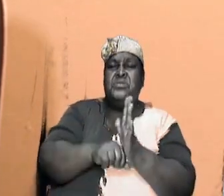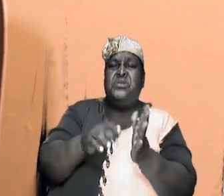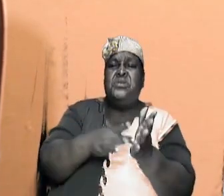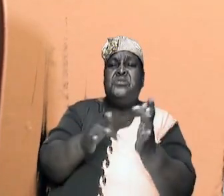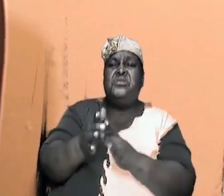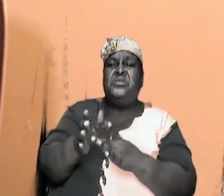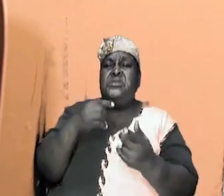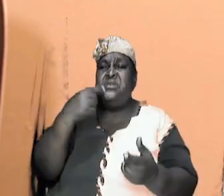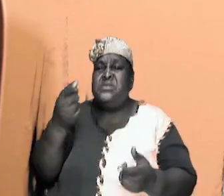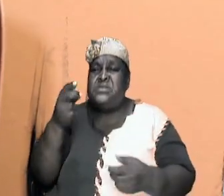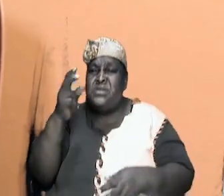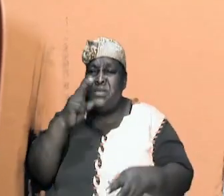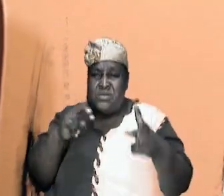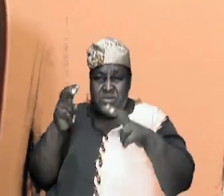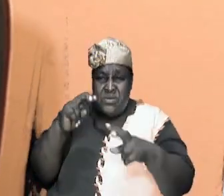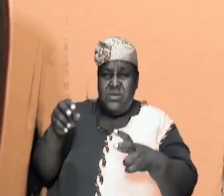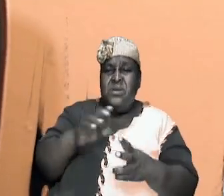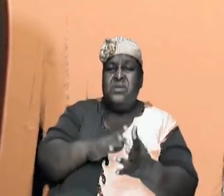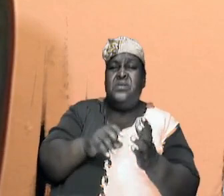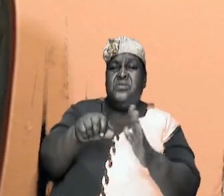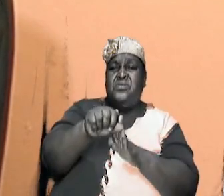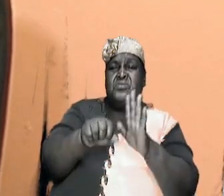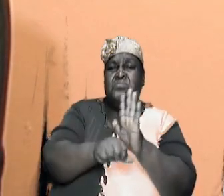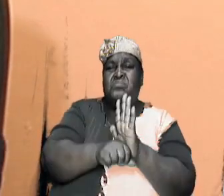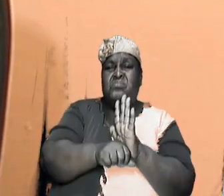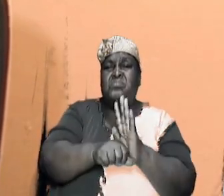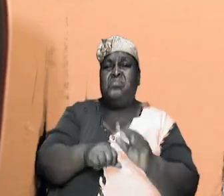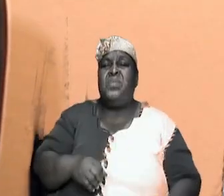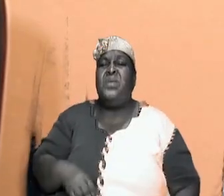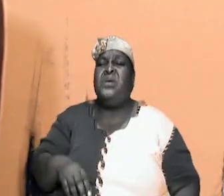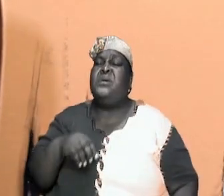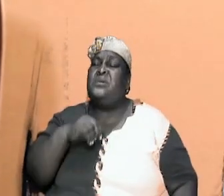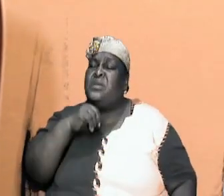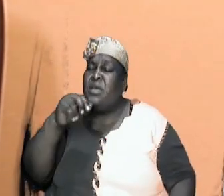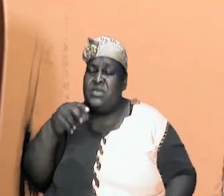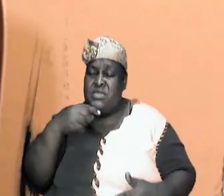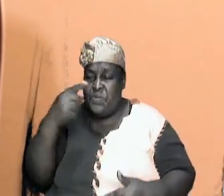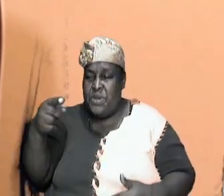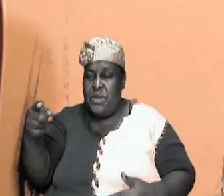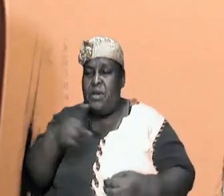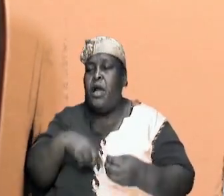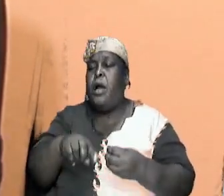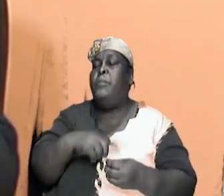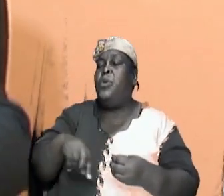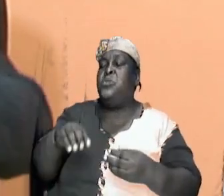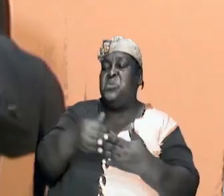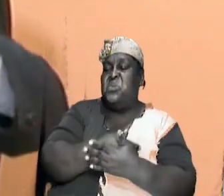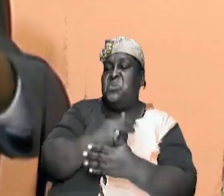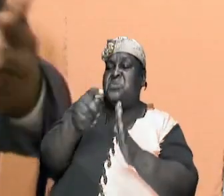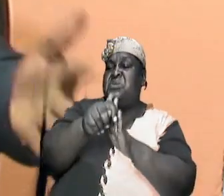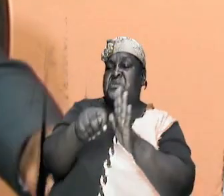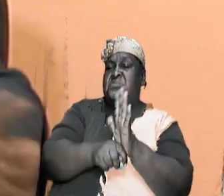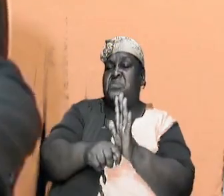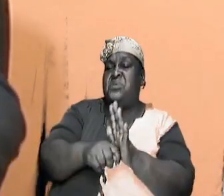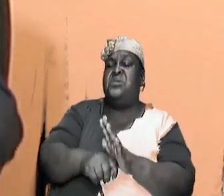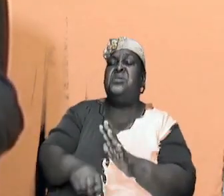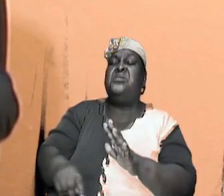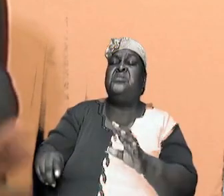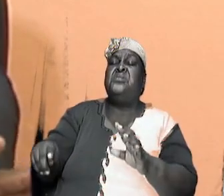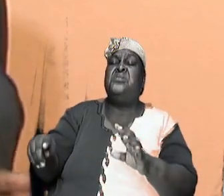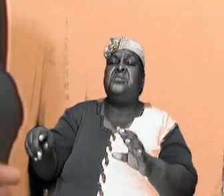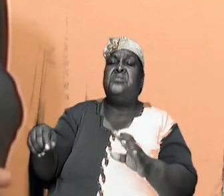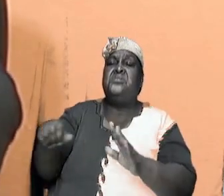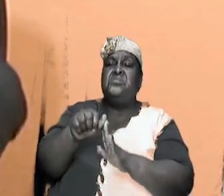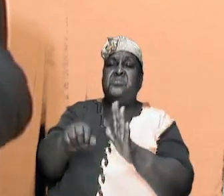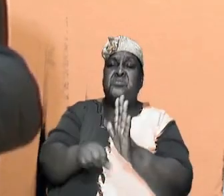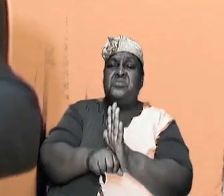said, search the scriptures. Now, he wasn't speaking now about the New Testament scriptures. He was speaking about the law and the prophets, the